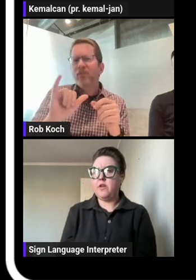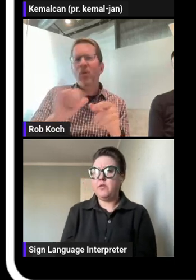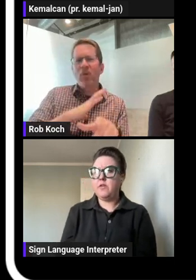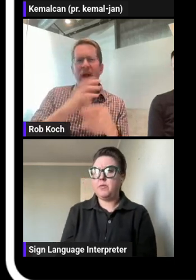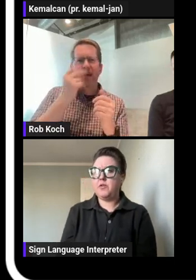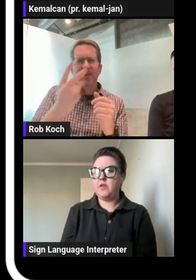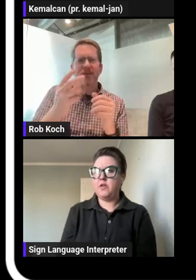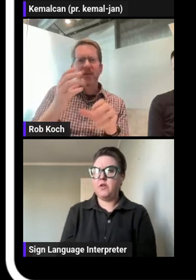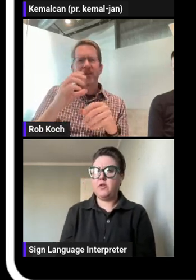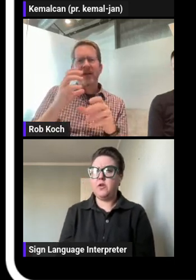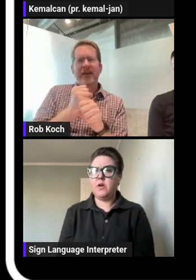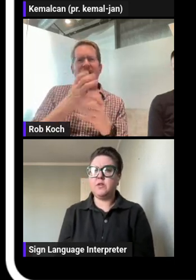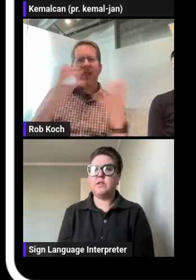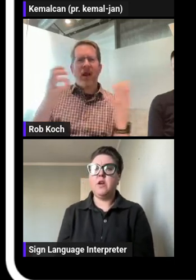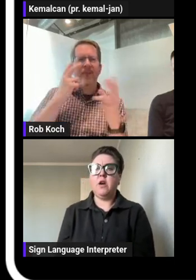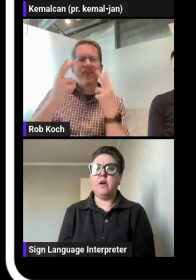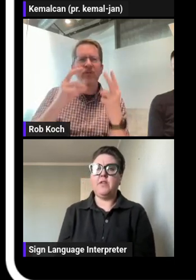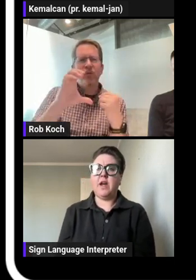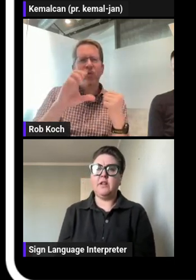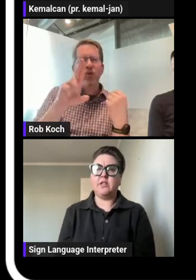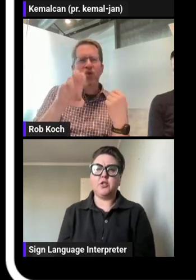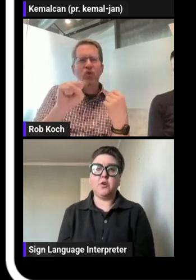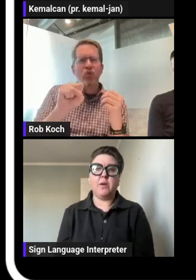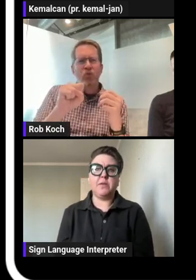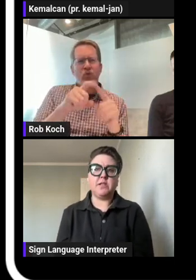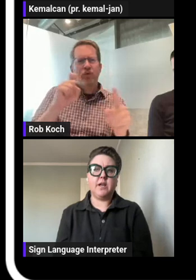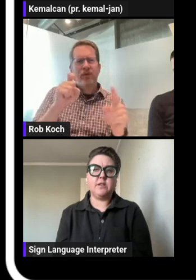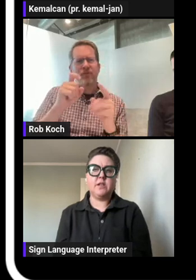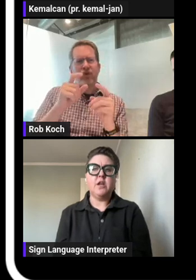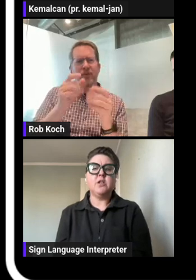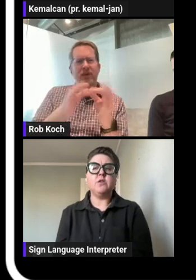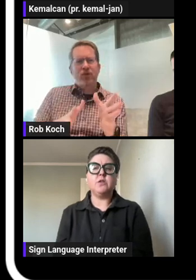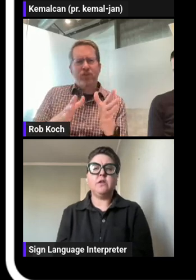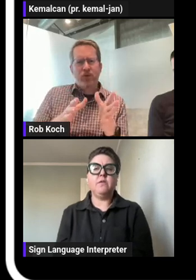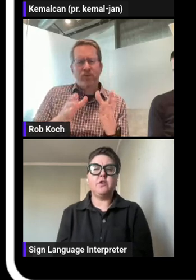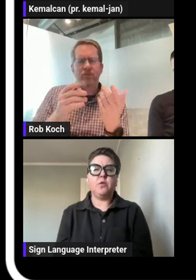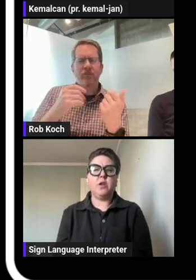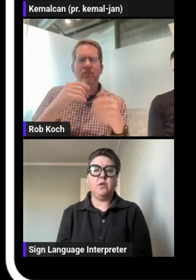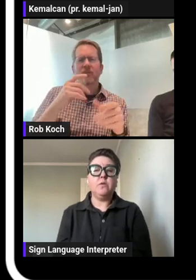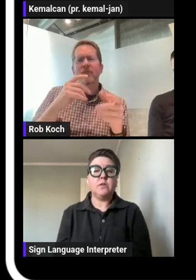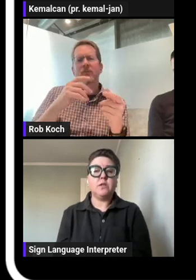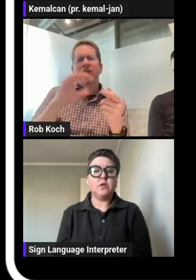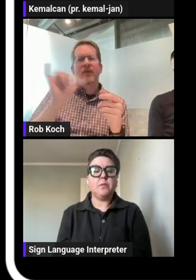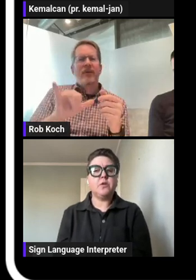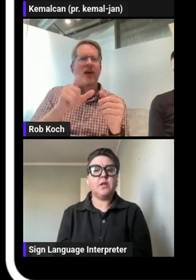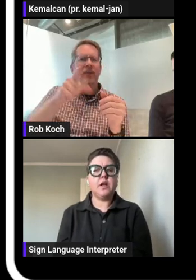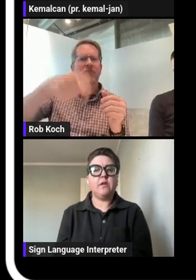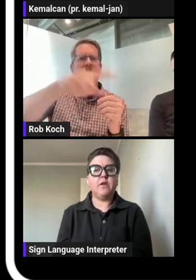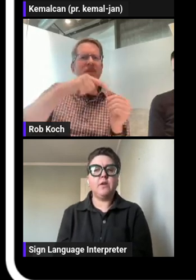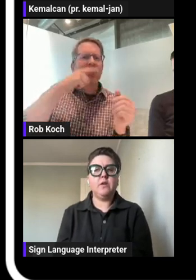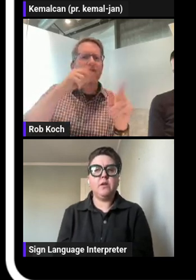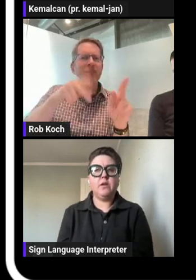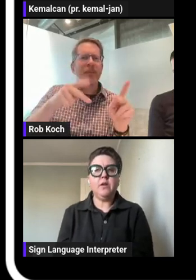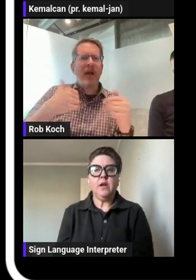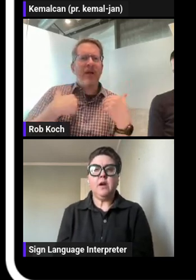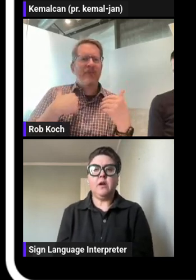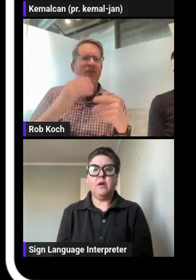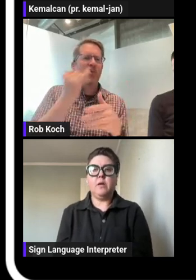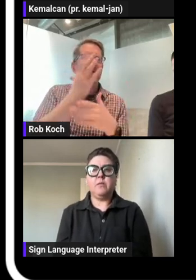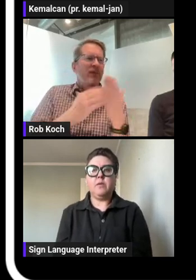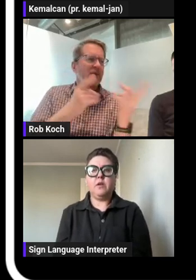was hard to hear this particular nuance of that and it's not showing up in the text. So there's a lot of visual cues that interpreters can add value